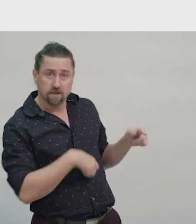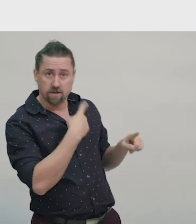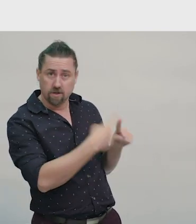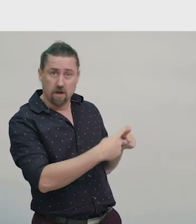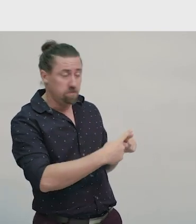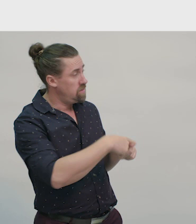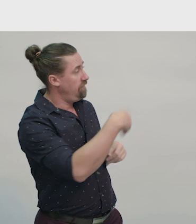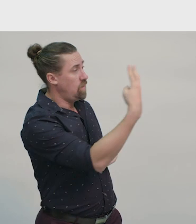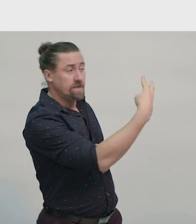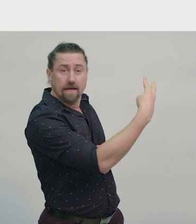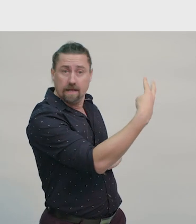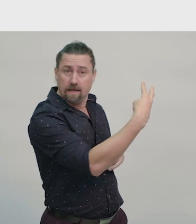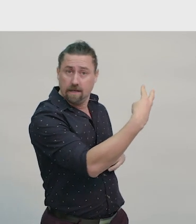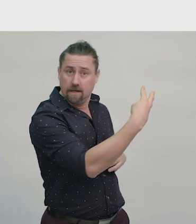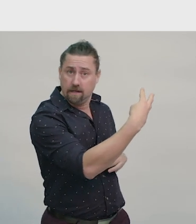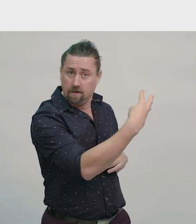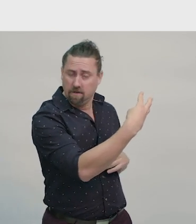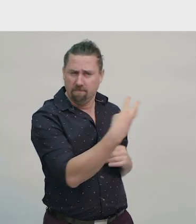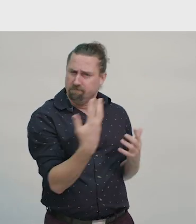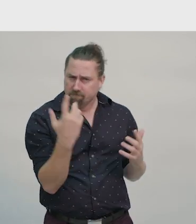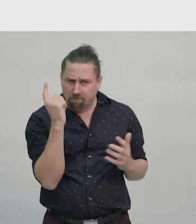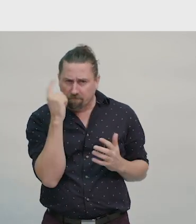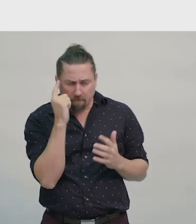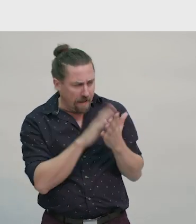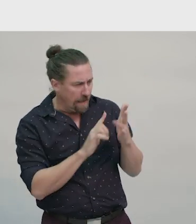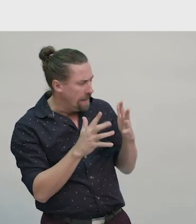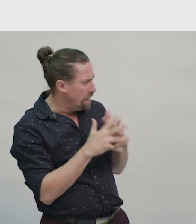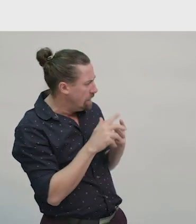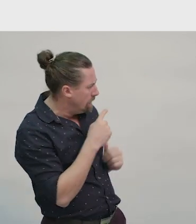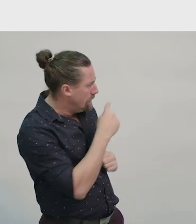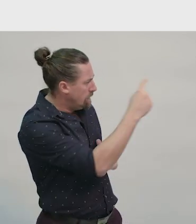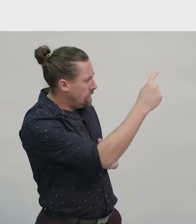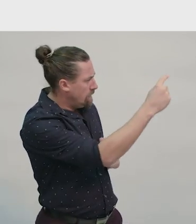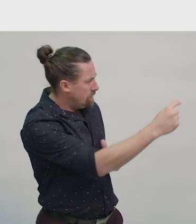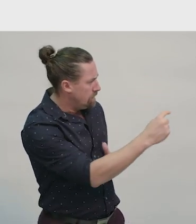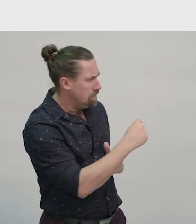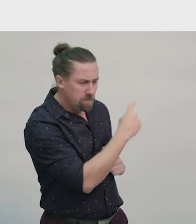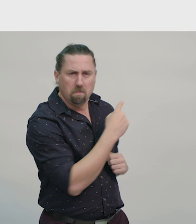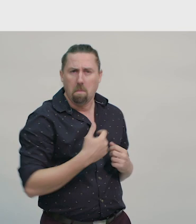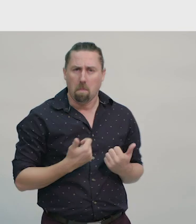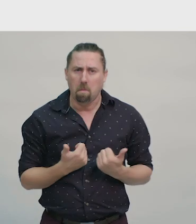6 multiplied by 14 can be shown on a grid or as a diagram.